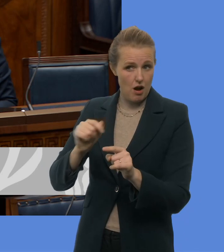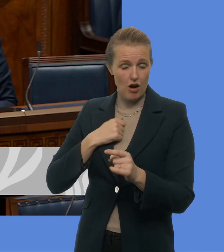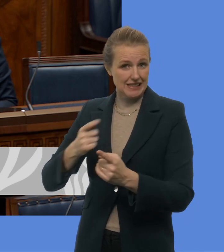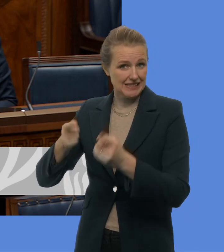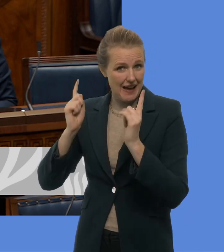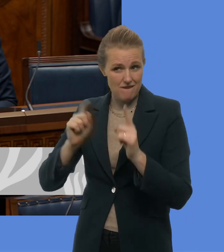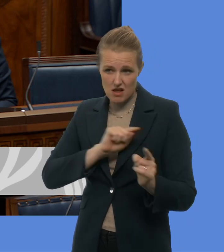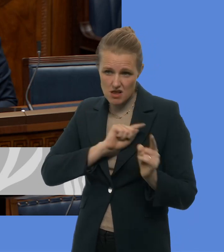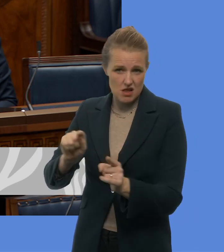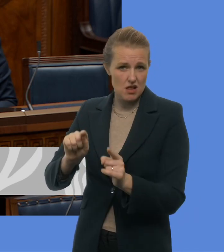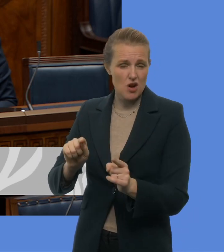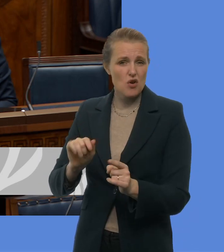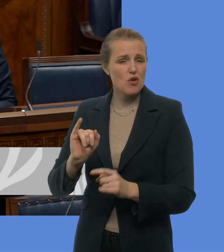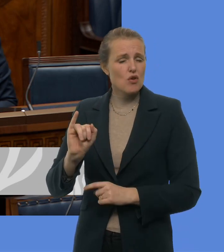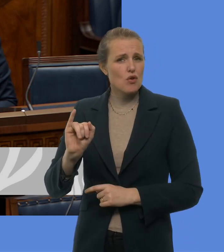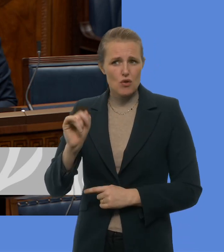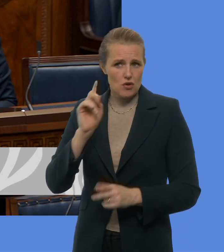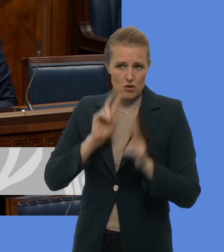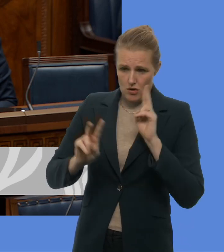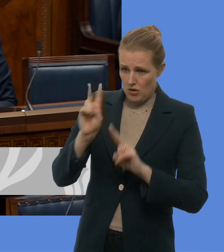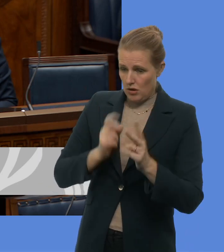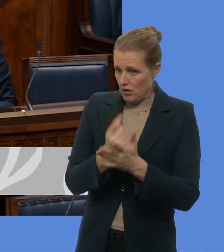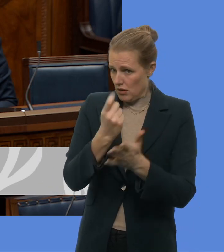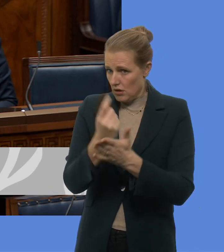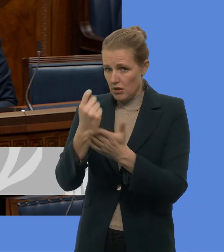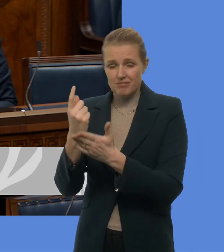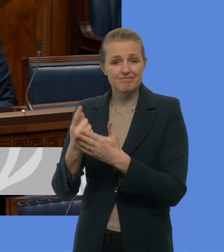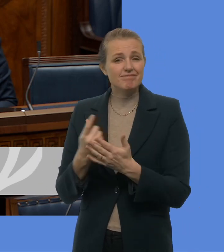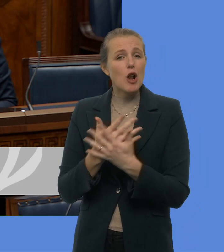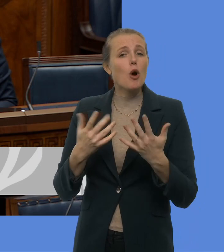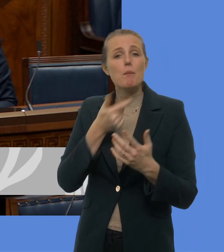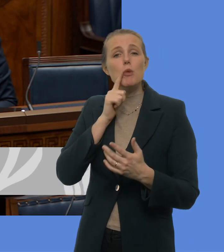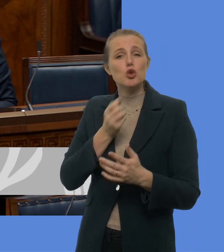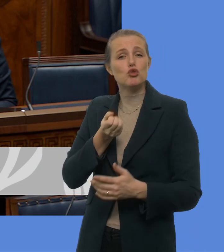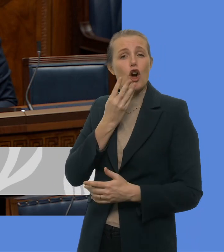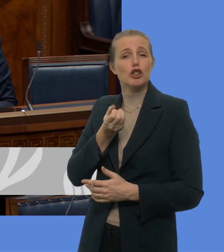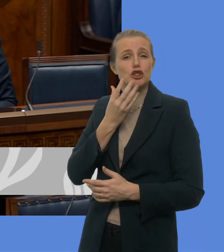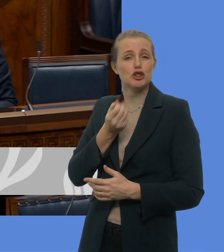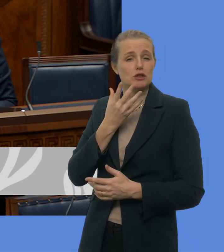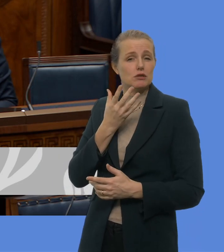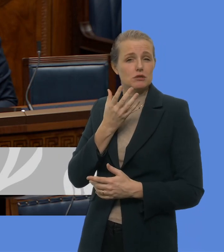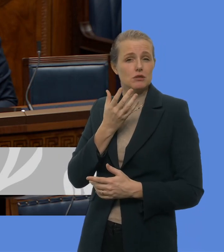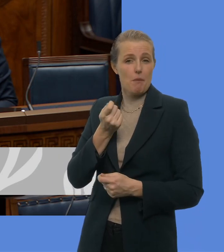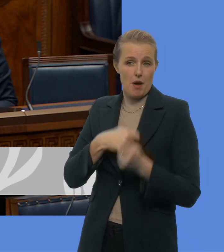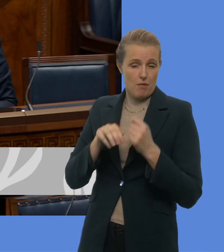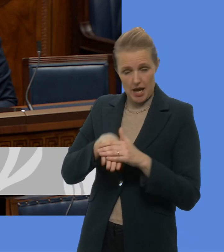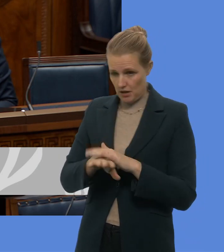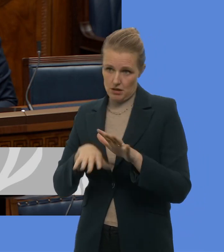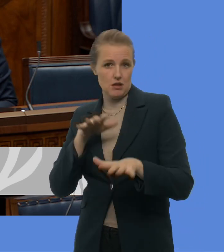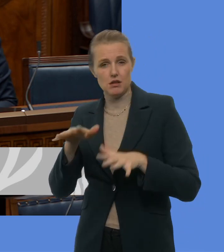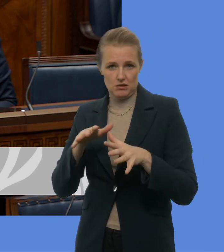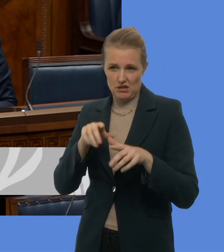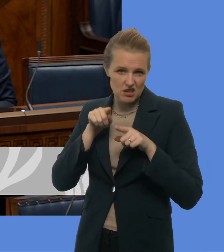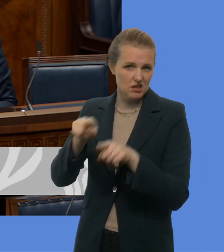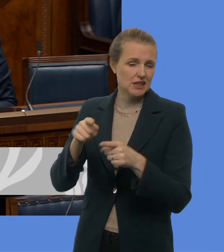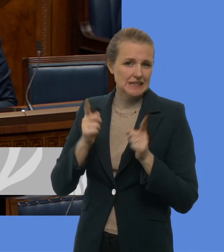staff being high on that list, drug abuse, drug use and abuse being another issue.